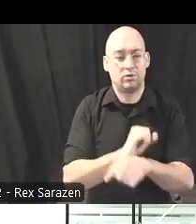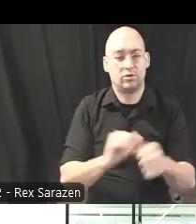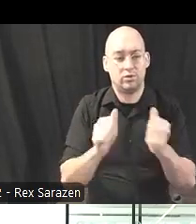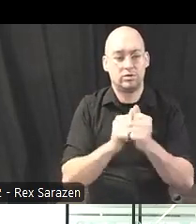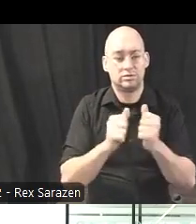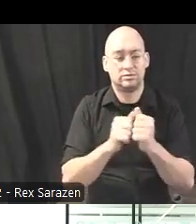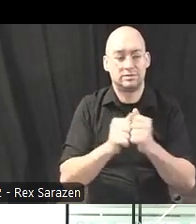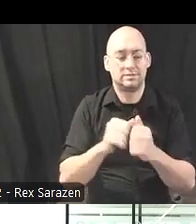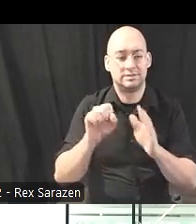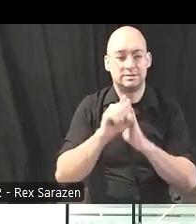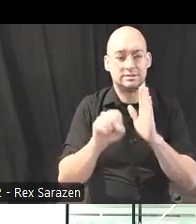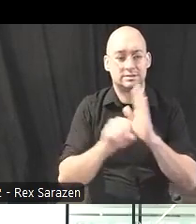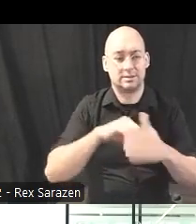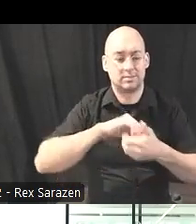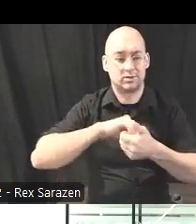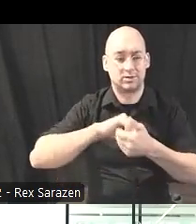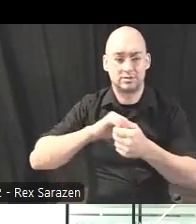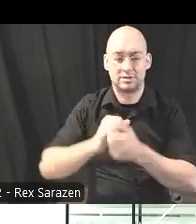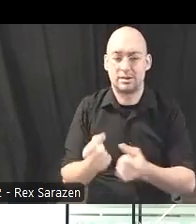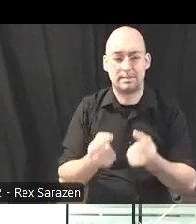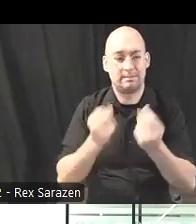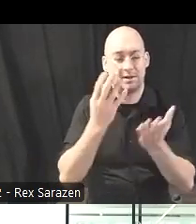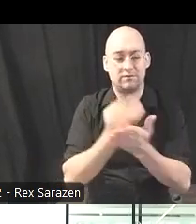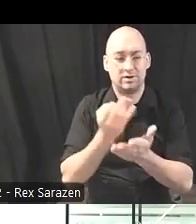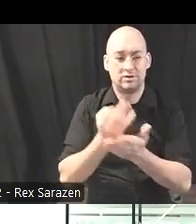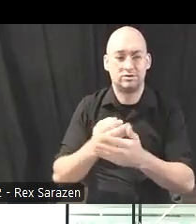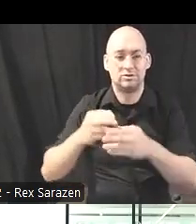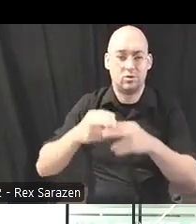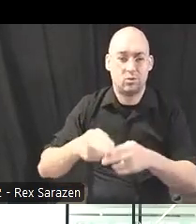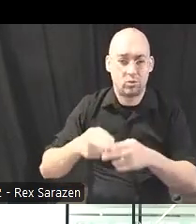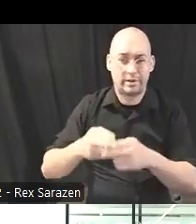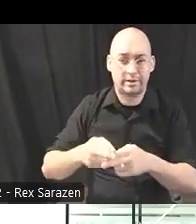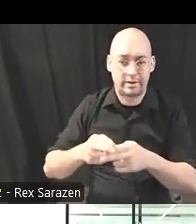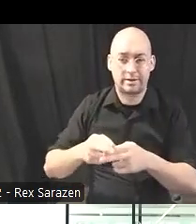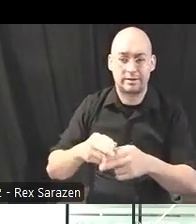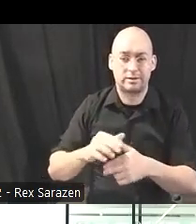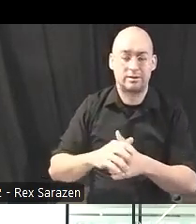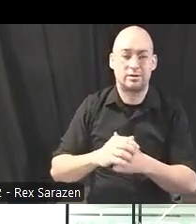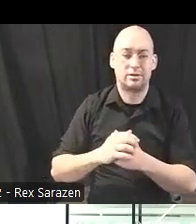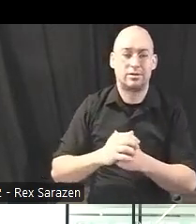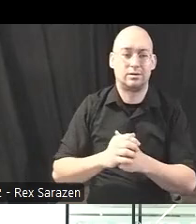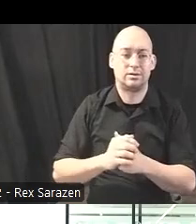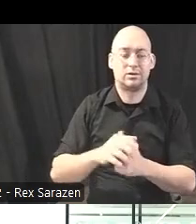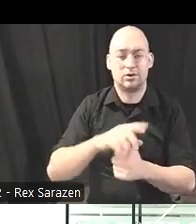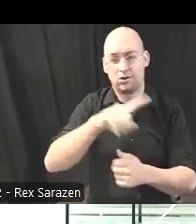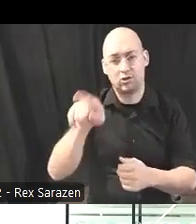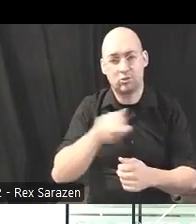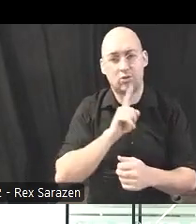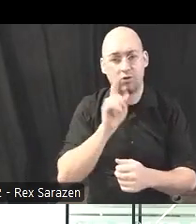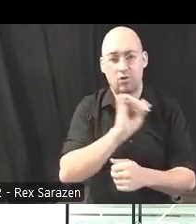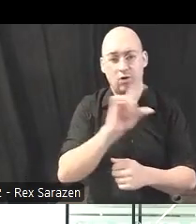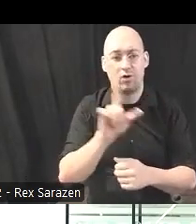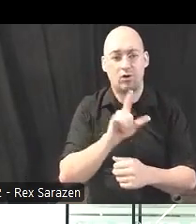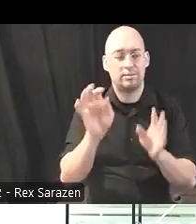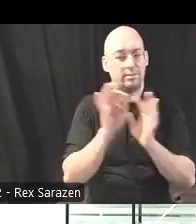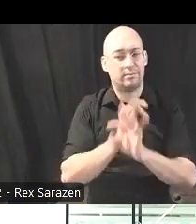that, many factors weigh into what we're able to advance over the next few years, but you all play a critical role in holding us